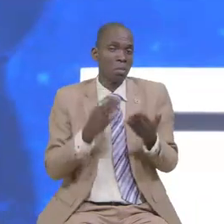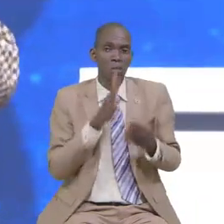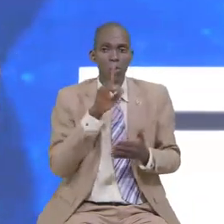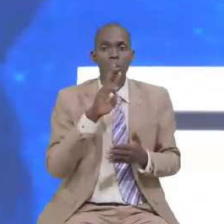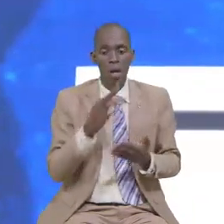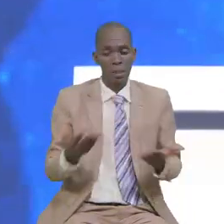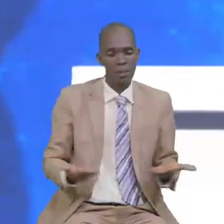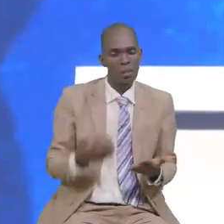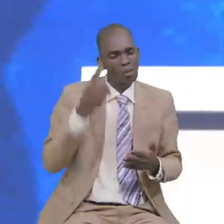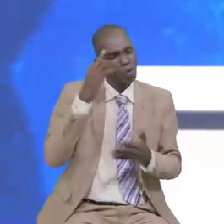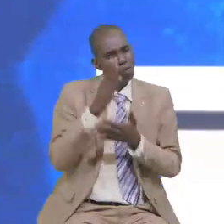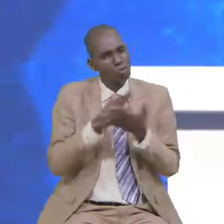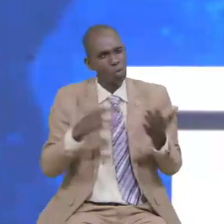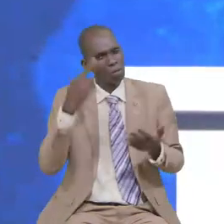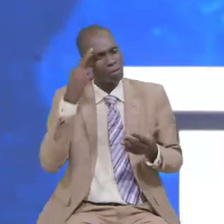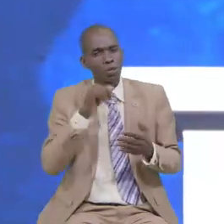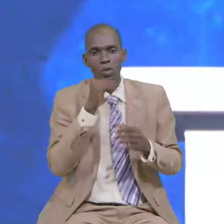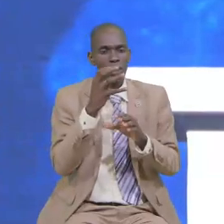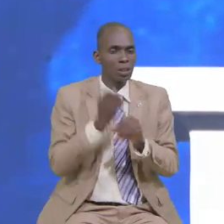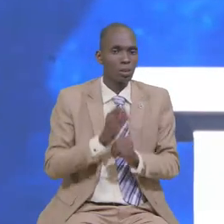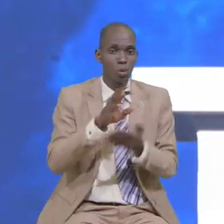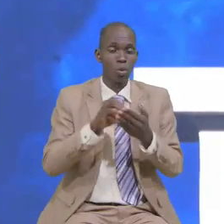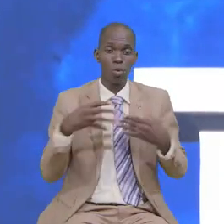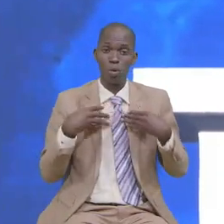whatever reason. You didn't get the healing.